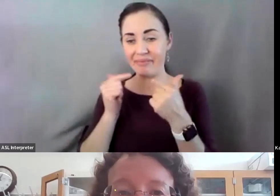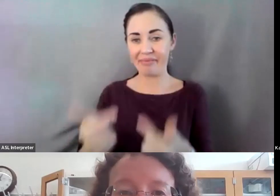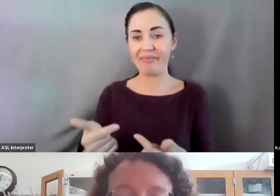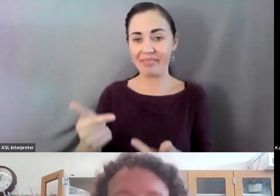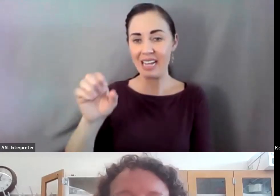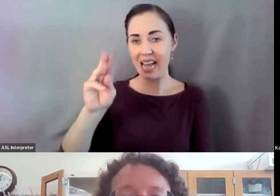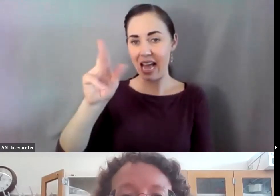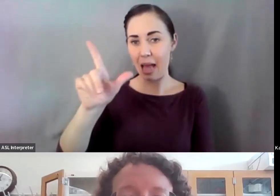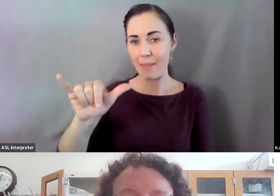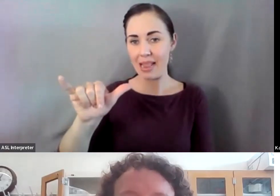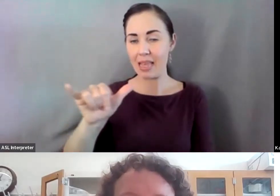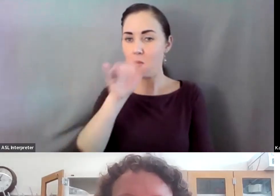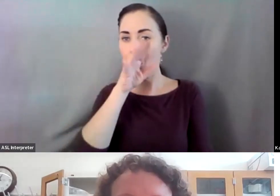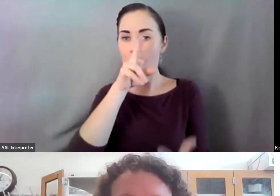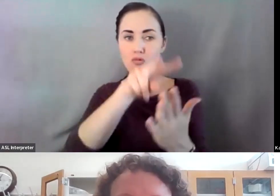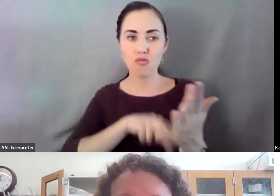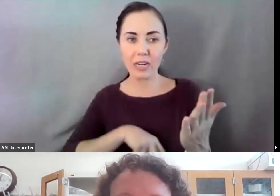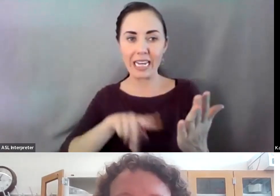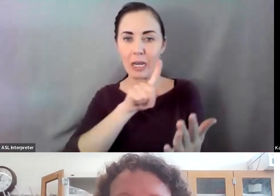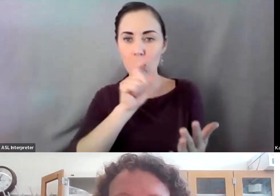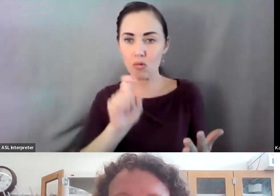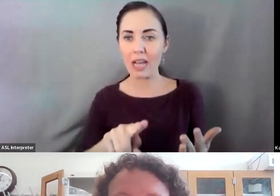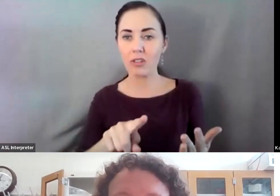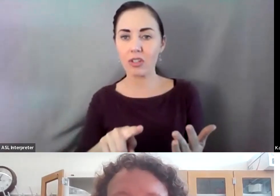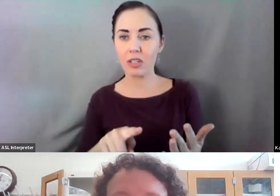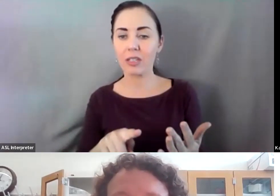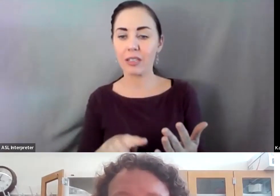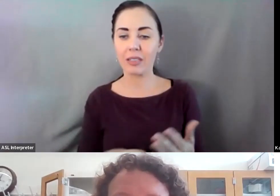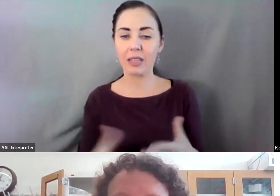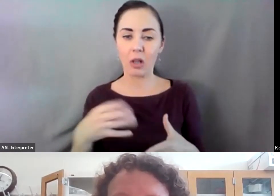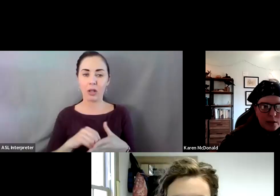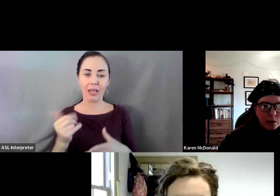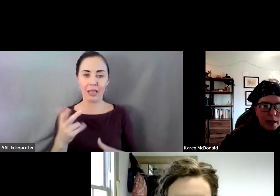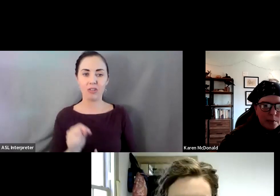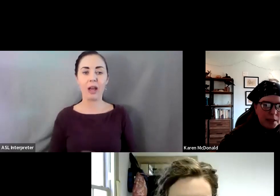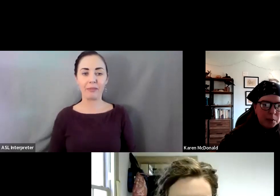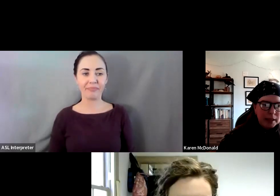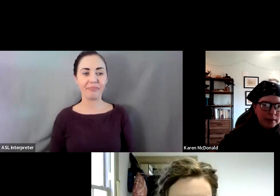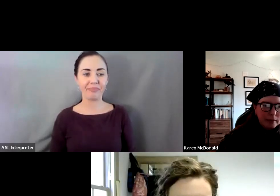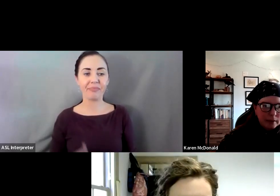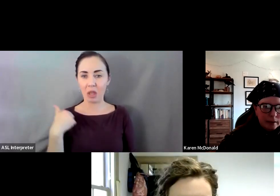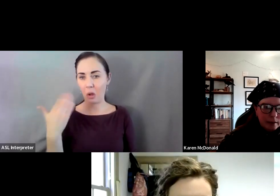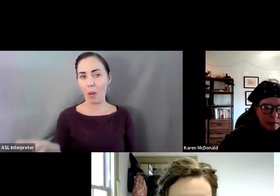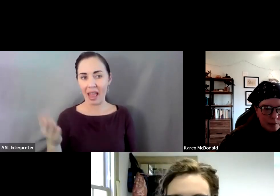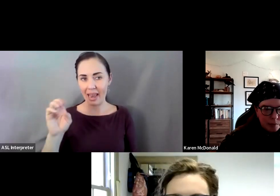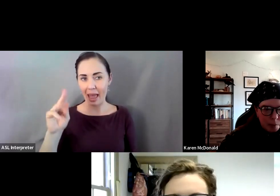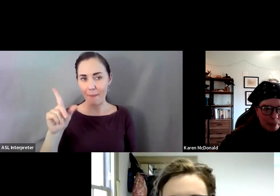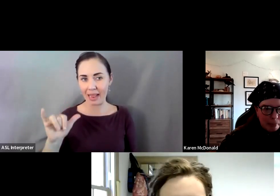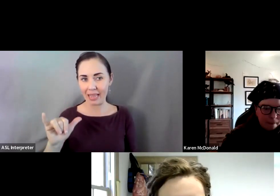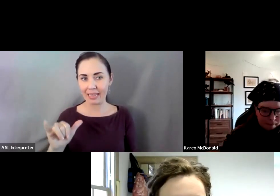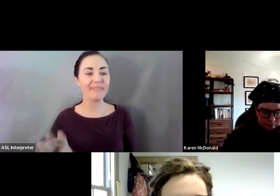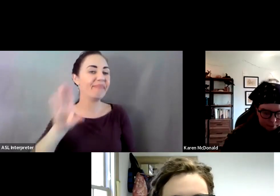Emily to read off any of the questions that they have put into the chat or other places. So go ahead, Miss Emily.